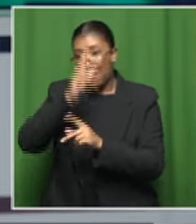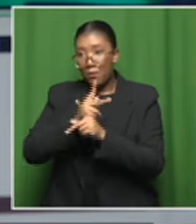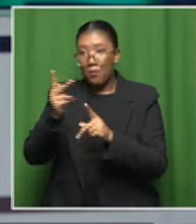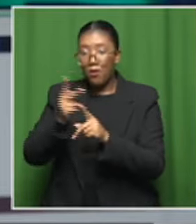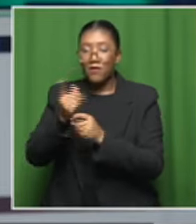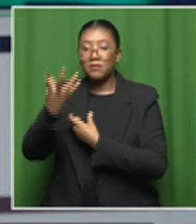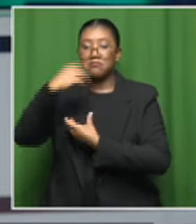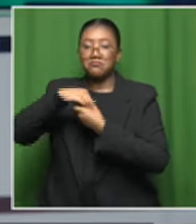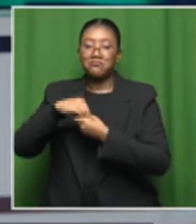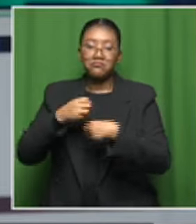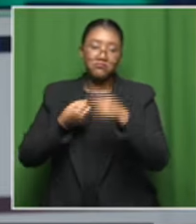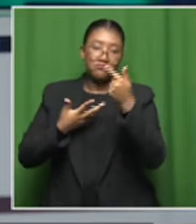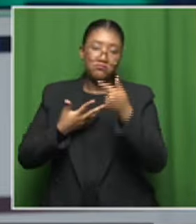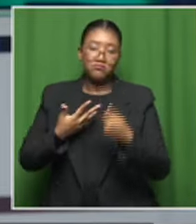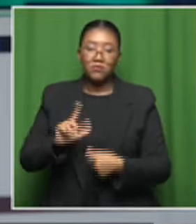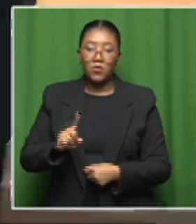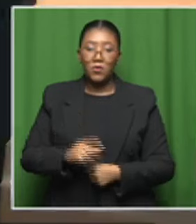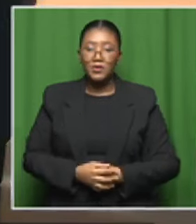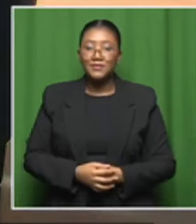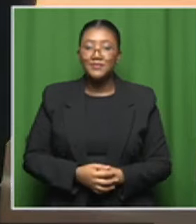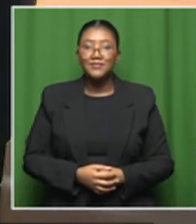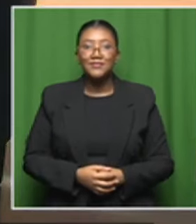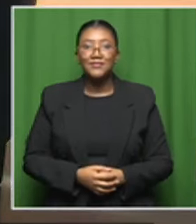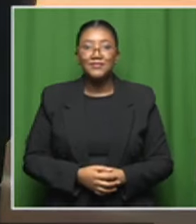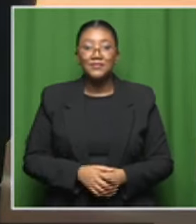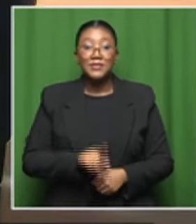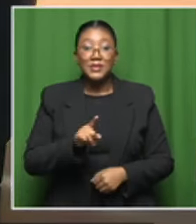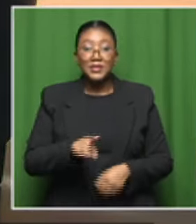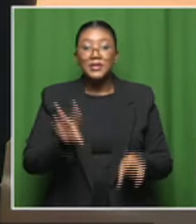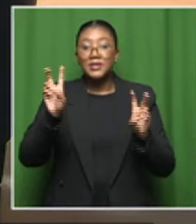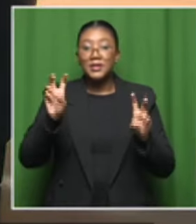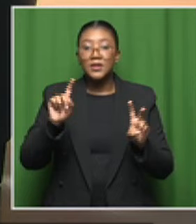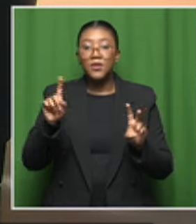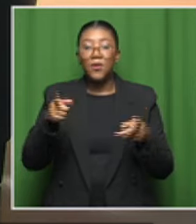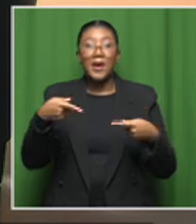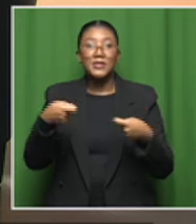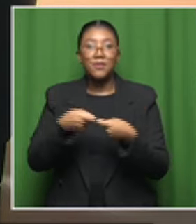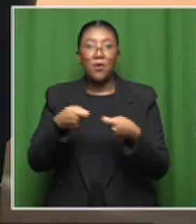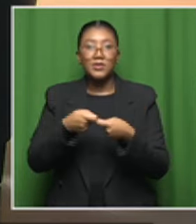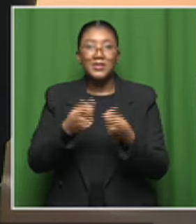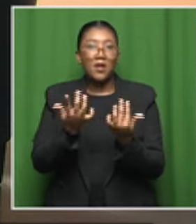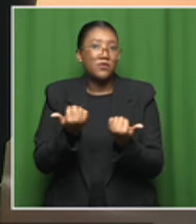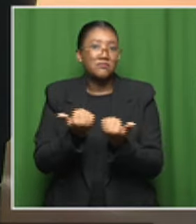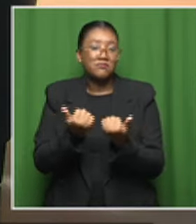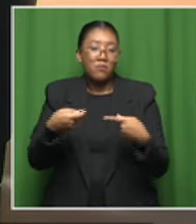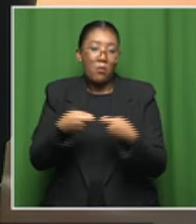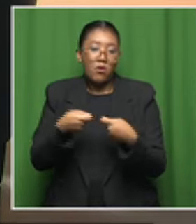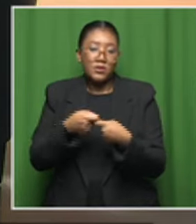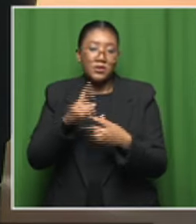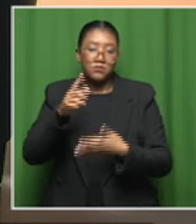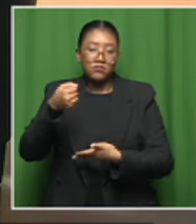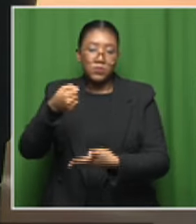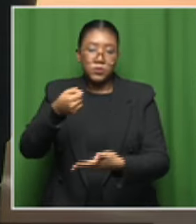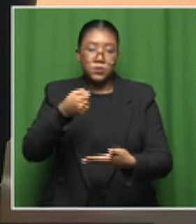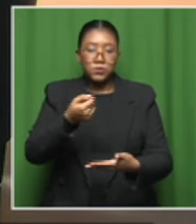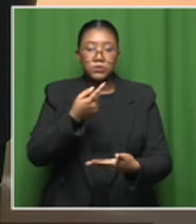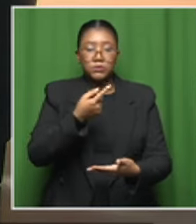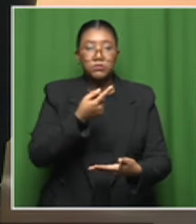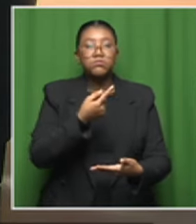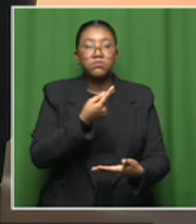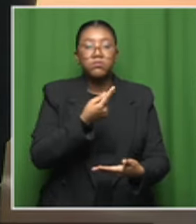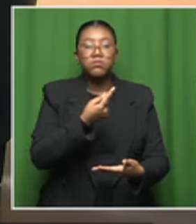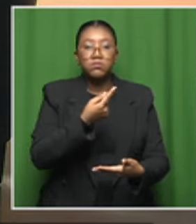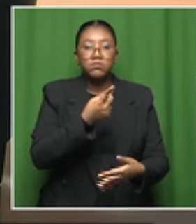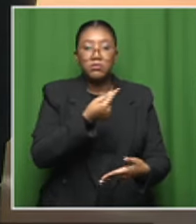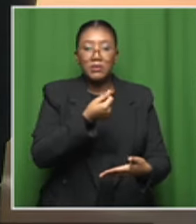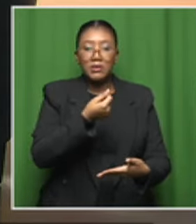steps towards heading in that direction. And just some insight from a sponsorship perspective. I mean, you've had long-standing sponsors. You obviously are going to go on